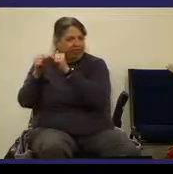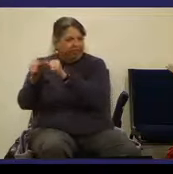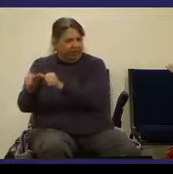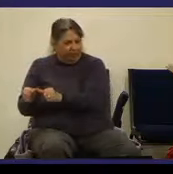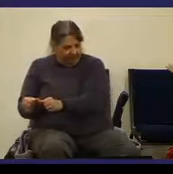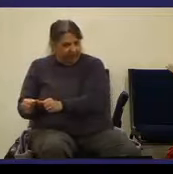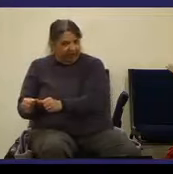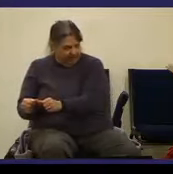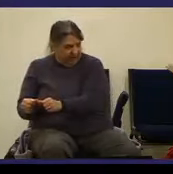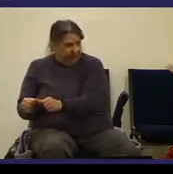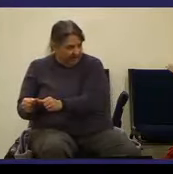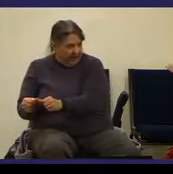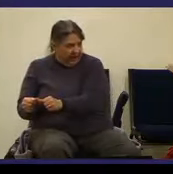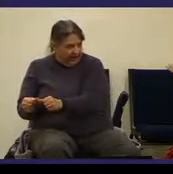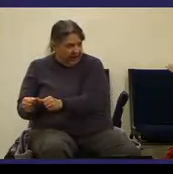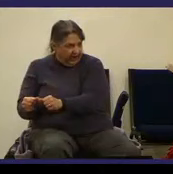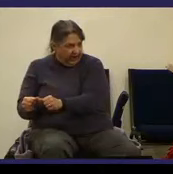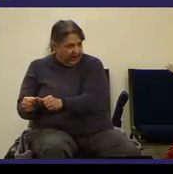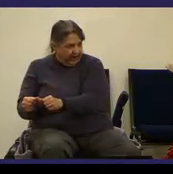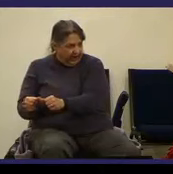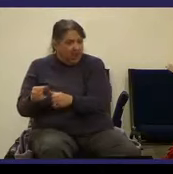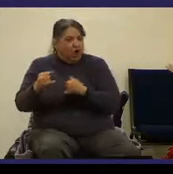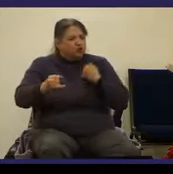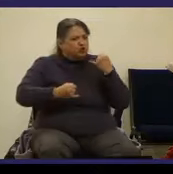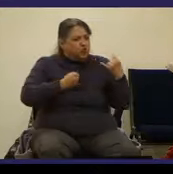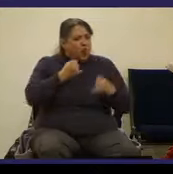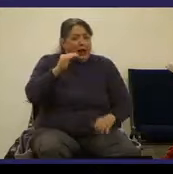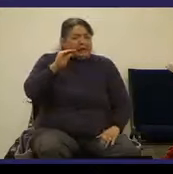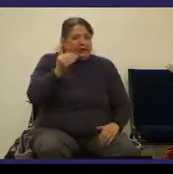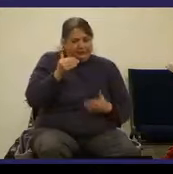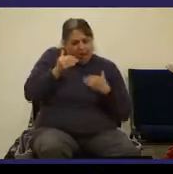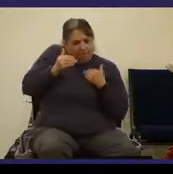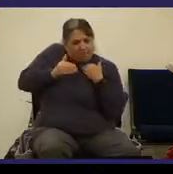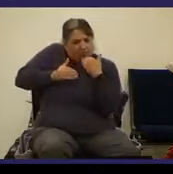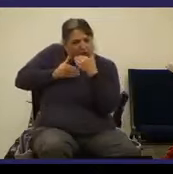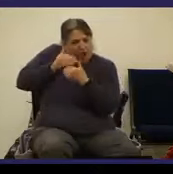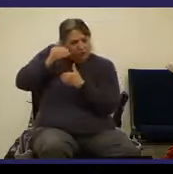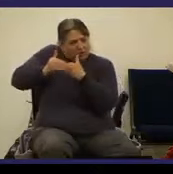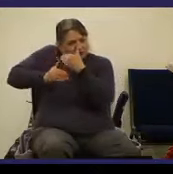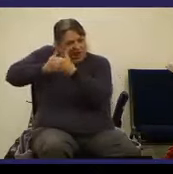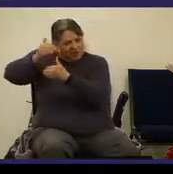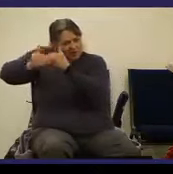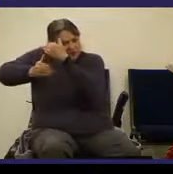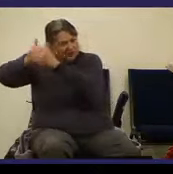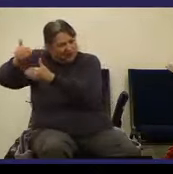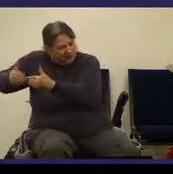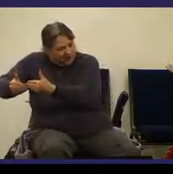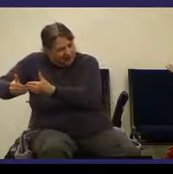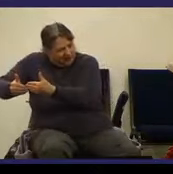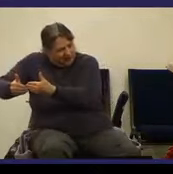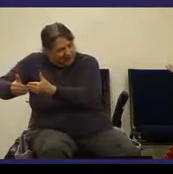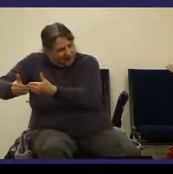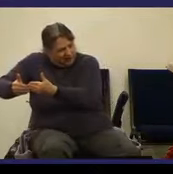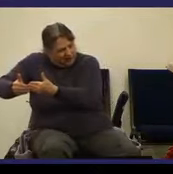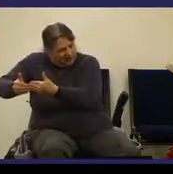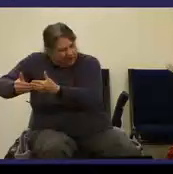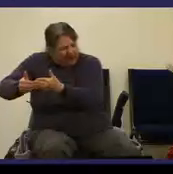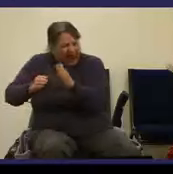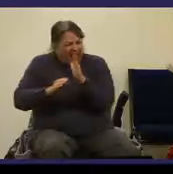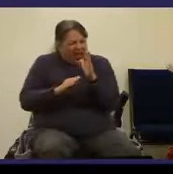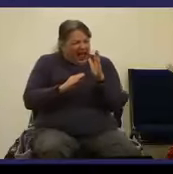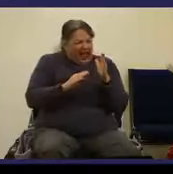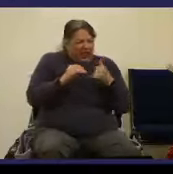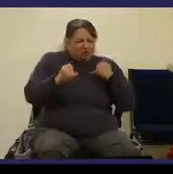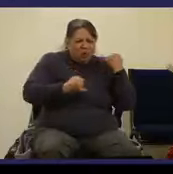this. Joy is more of a process often developed most profoundly during periods of chaos